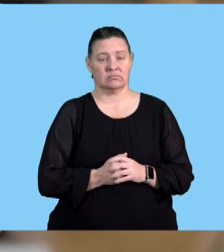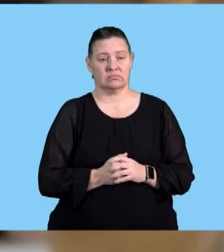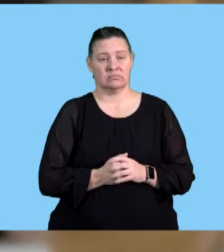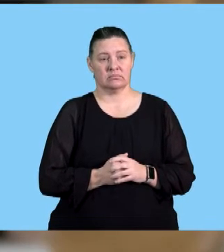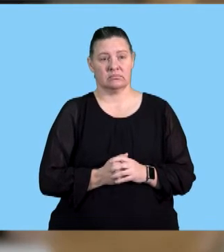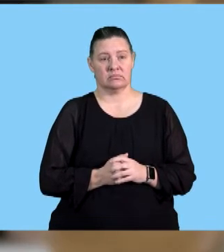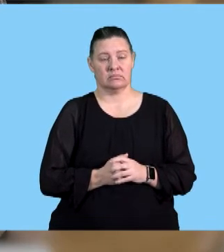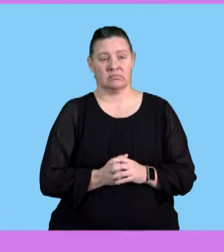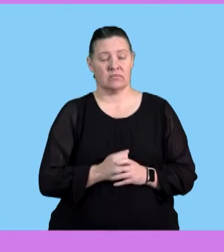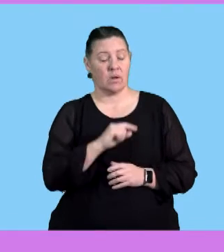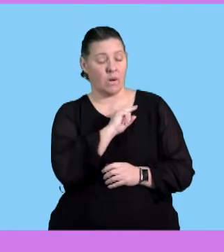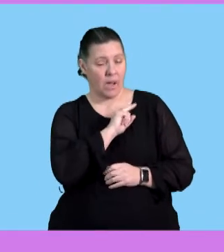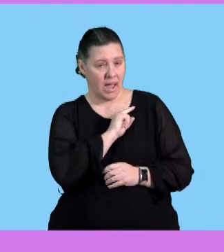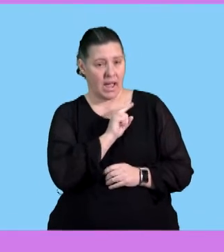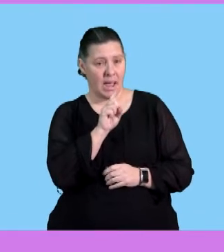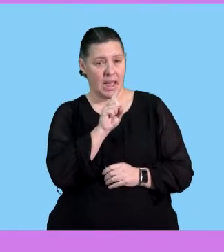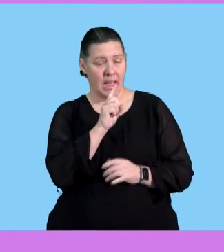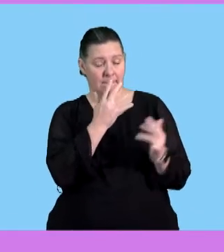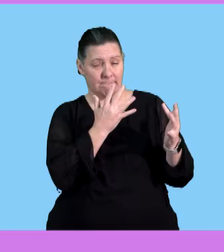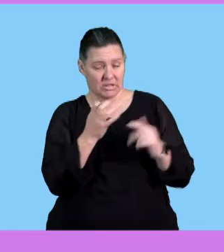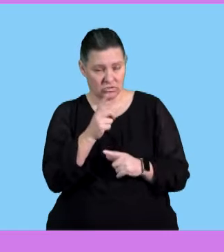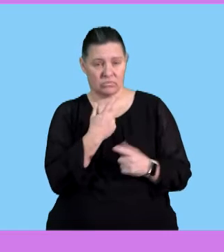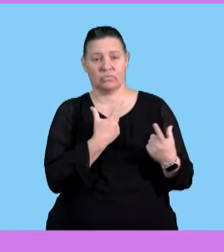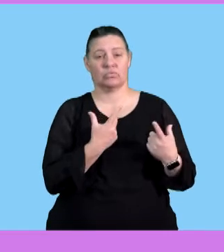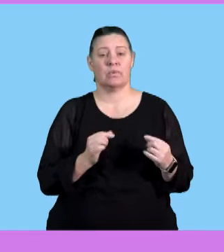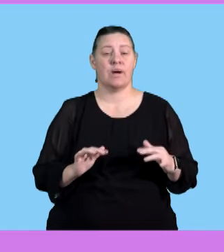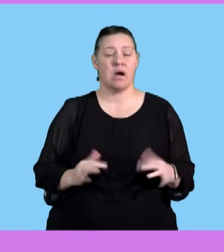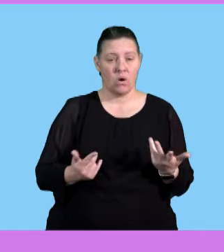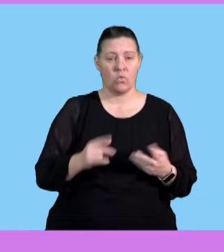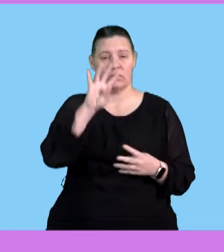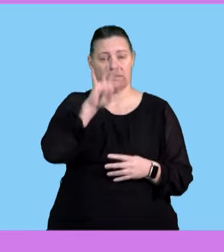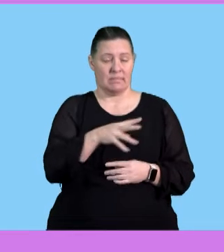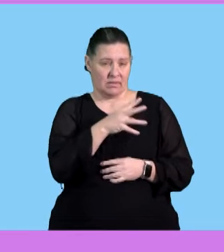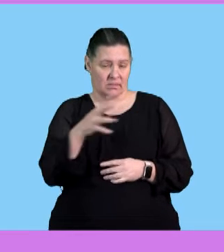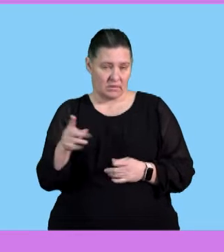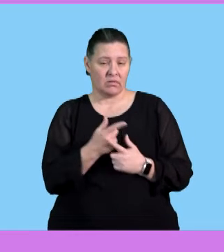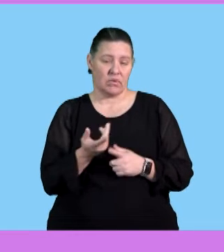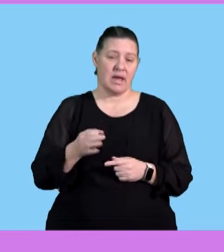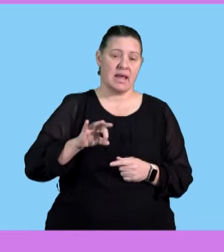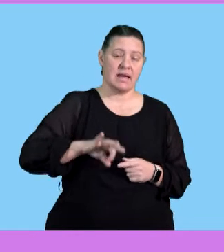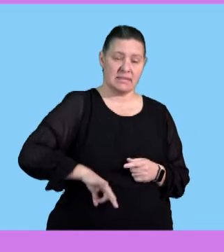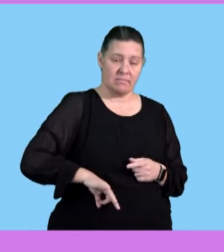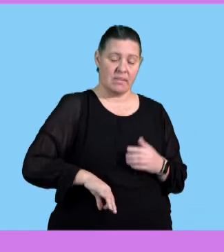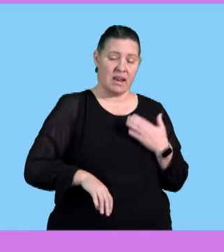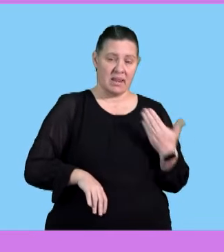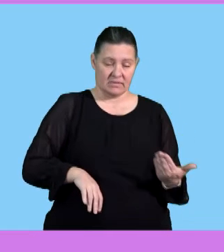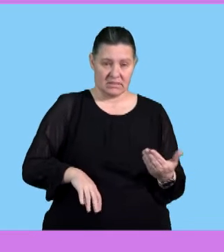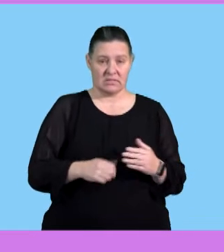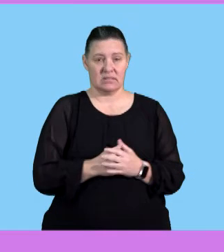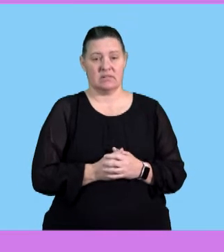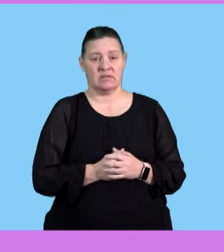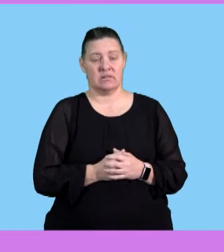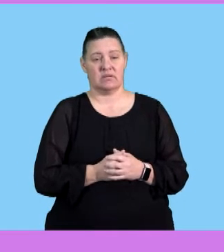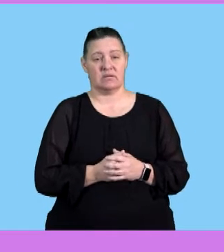So, again, because it's a budget, we are doing it in a table where your income is